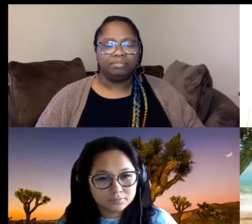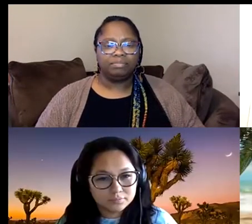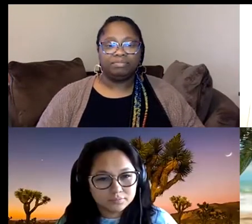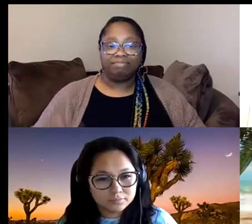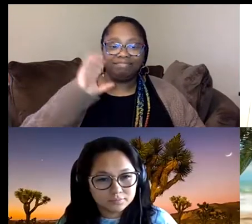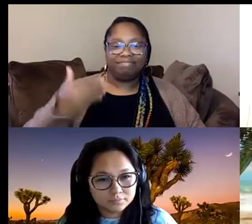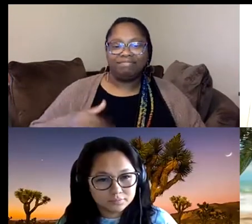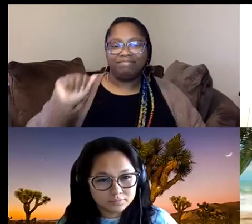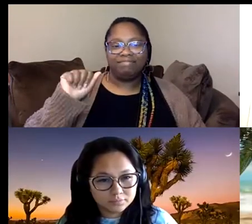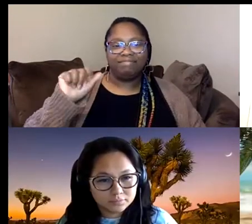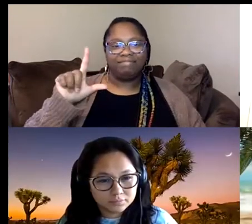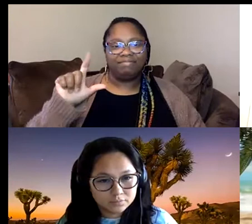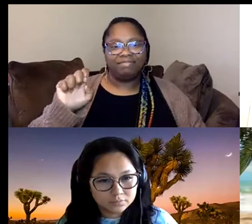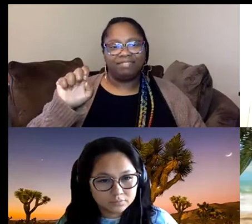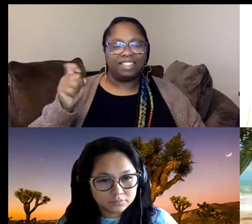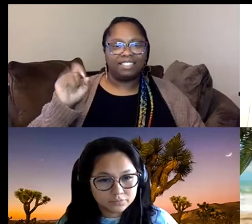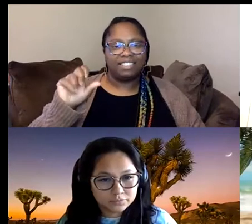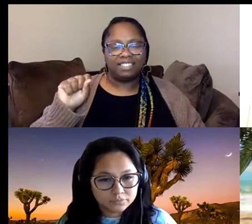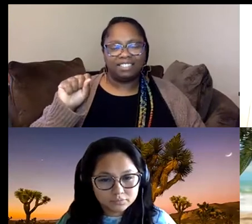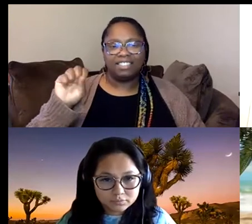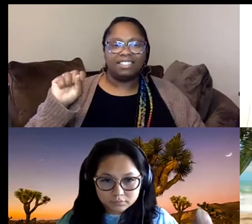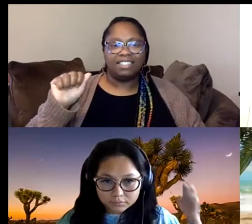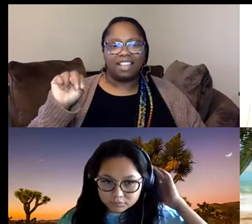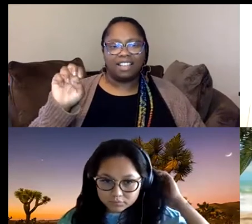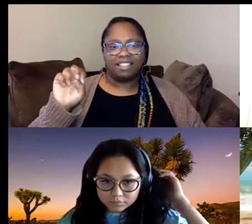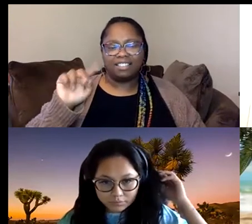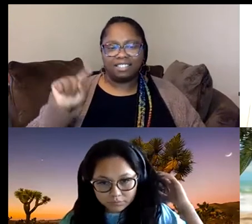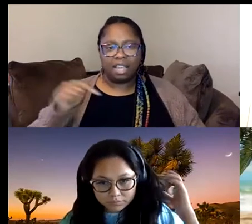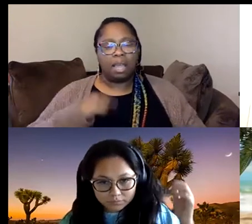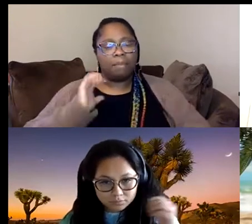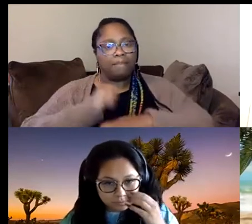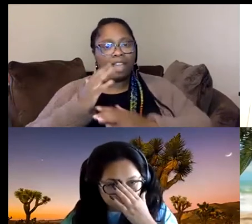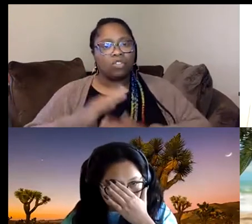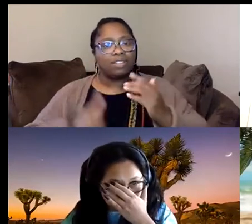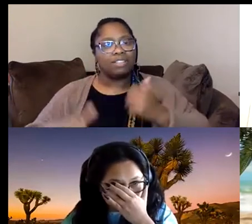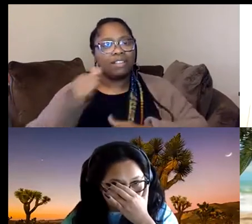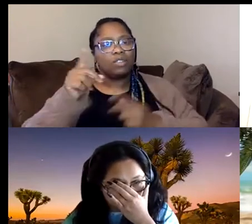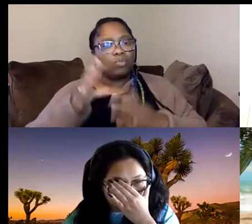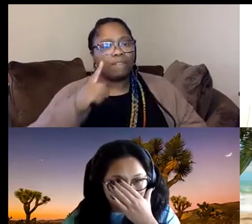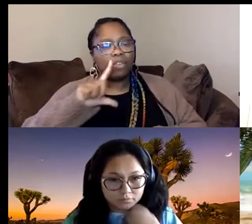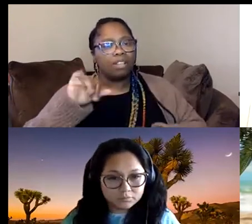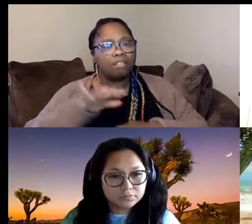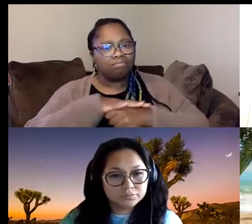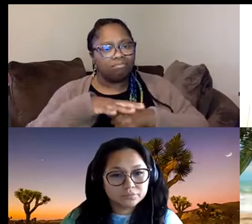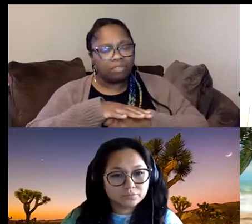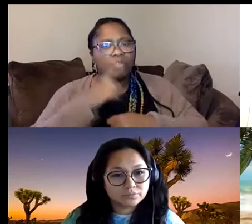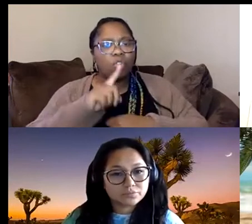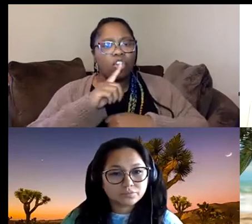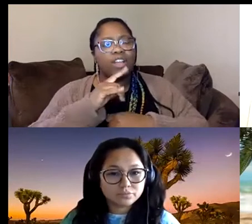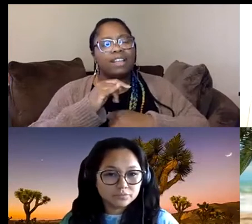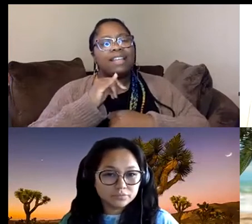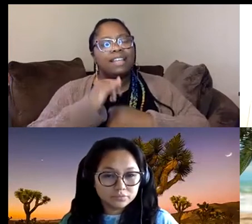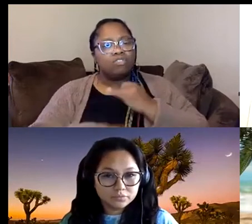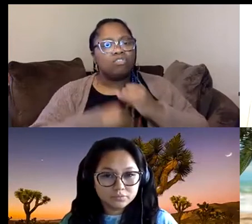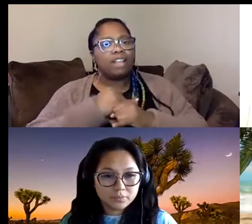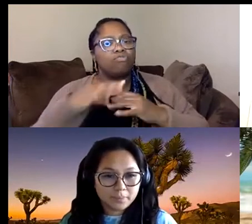Hi, I'm Alexis Sines. I'm the founder and executive director of the Los Angeles chapter of the International Indigenous Youth Council.